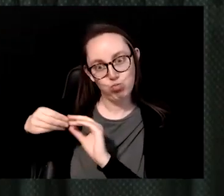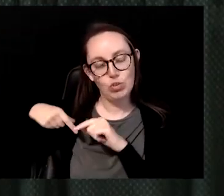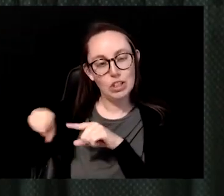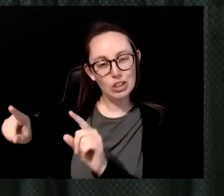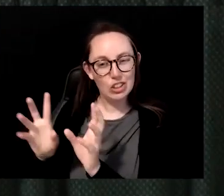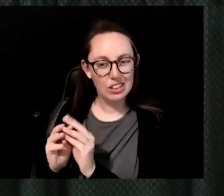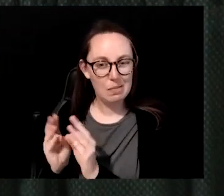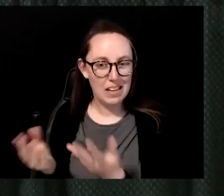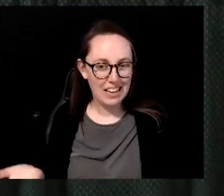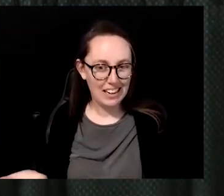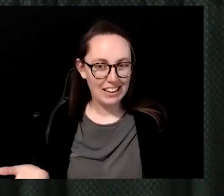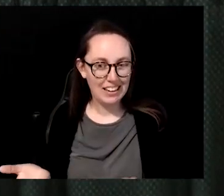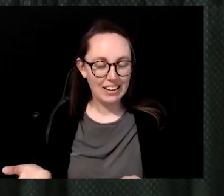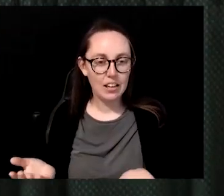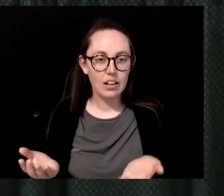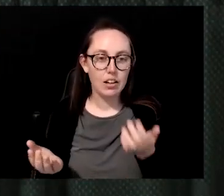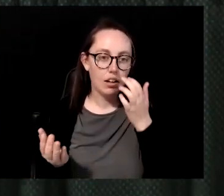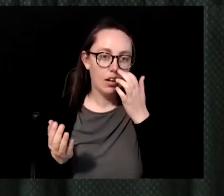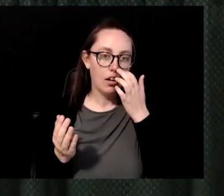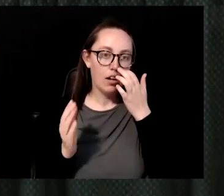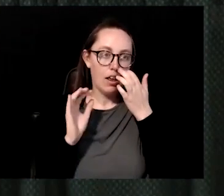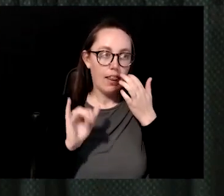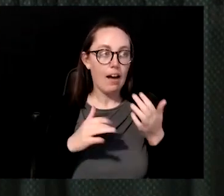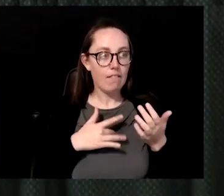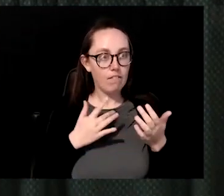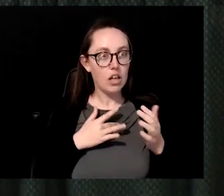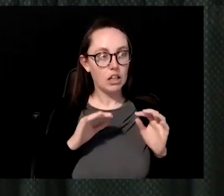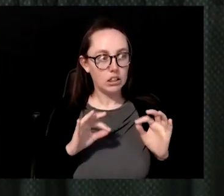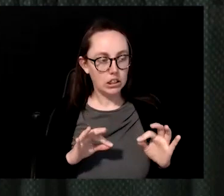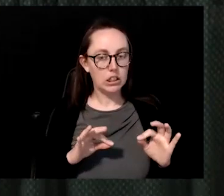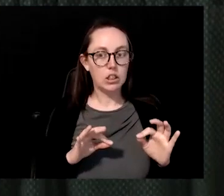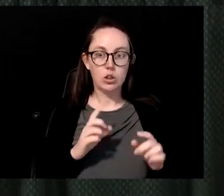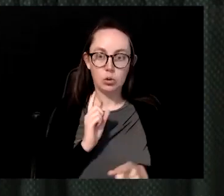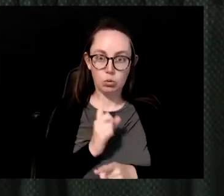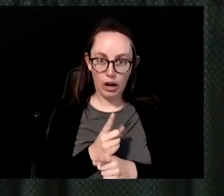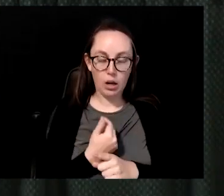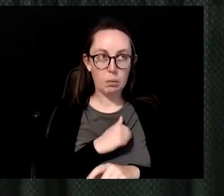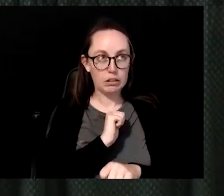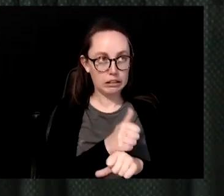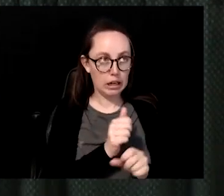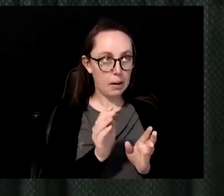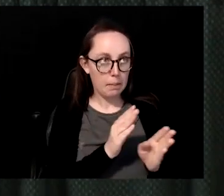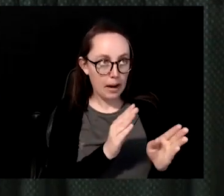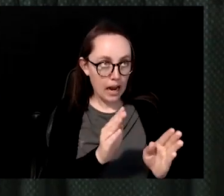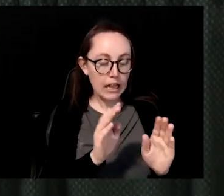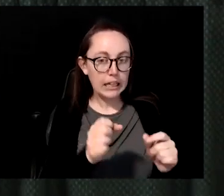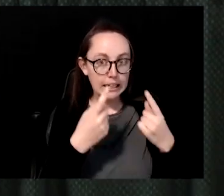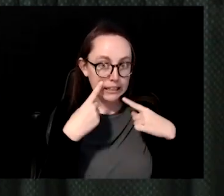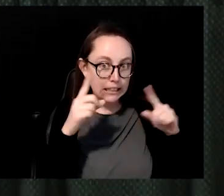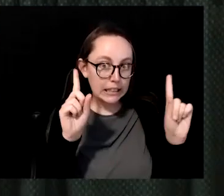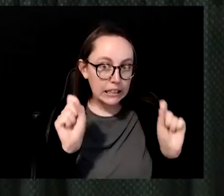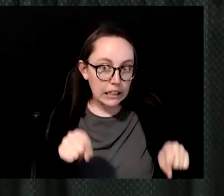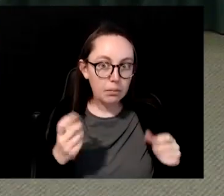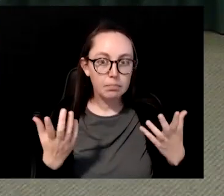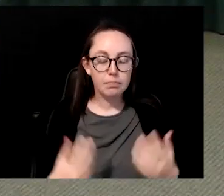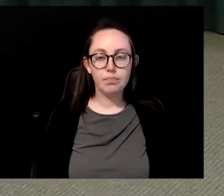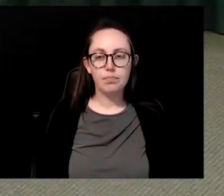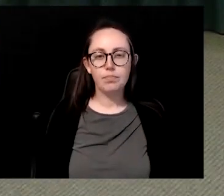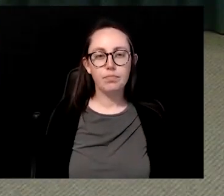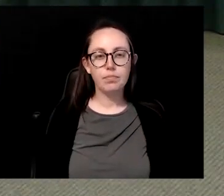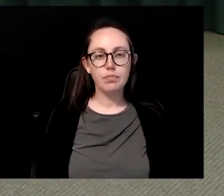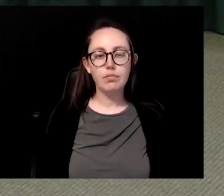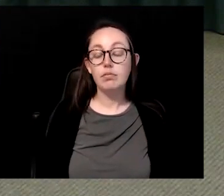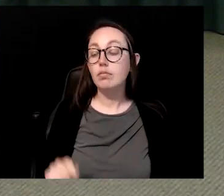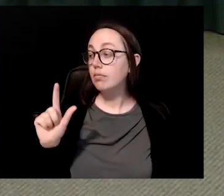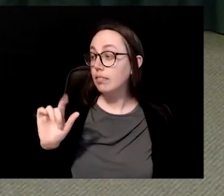data Etc it just felt kind of clean to lay out a path for success nice I don't